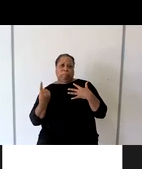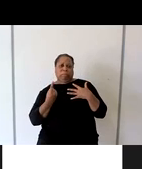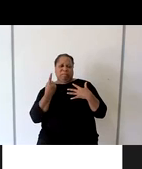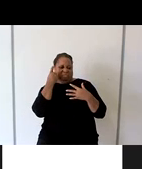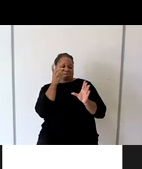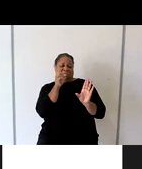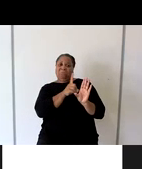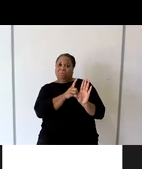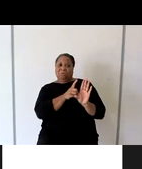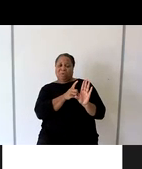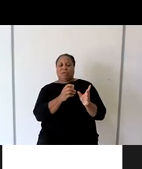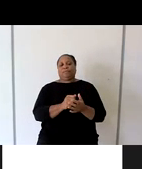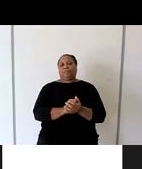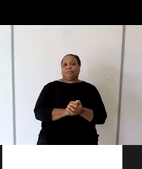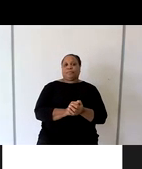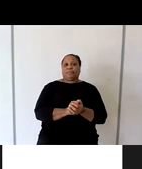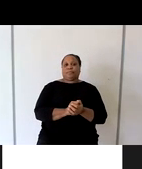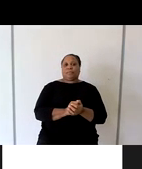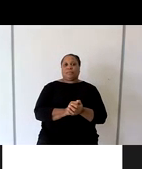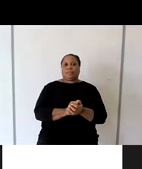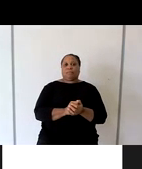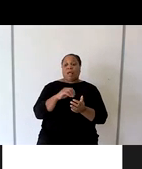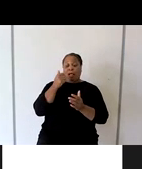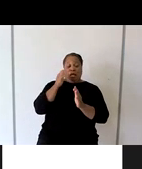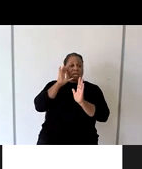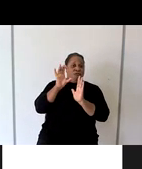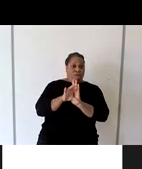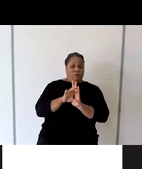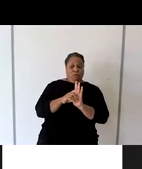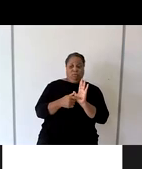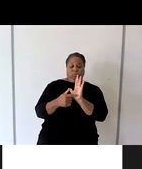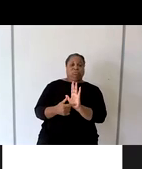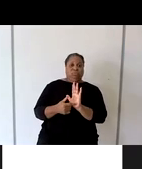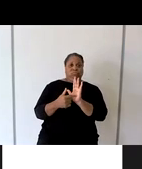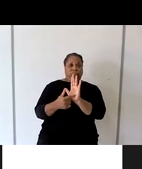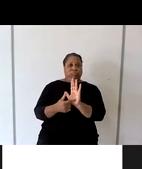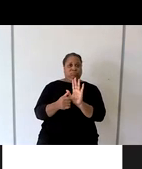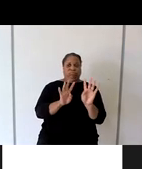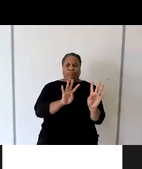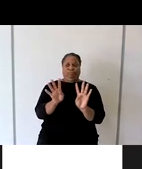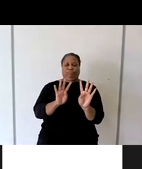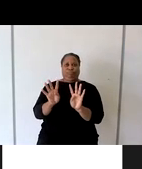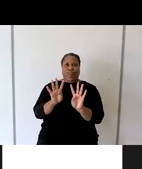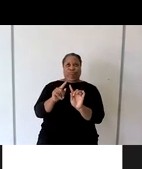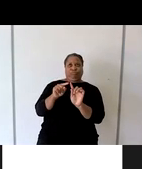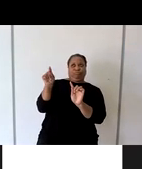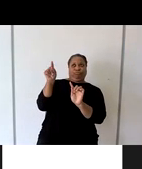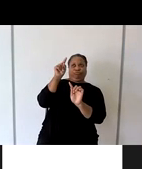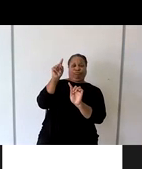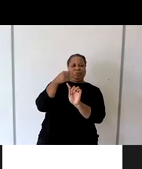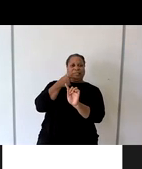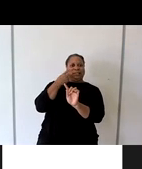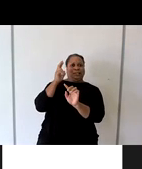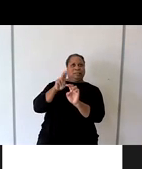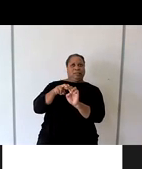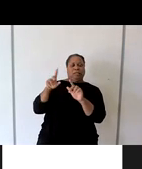disability. And the other photos that I have here, on the top here, on the top left, is a girl sitting in a